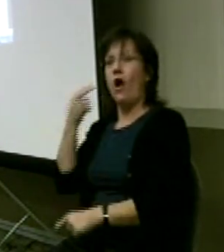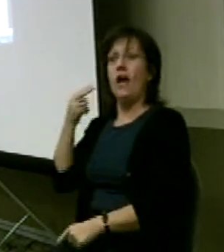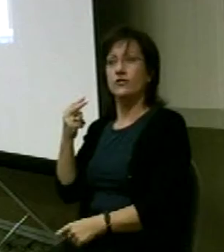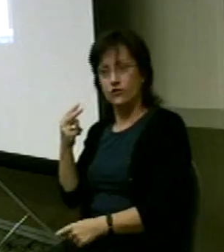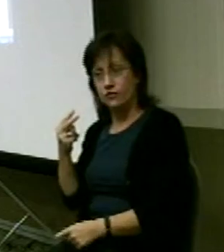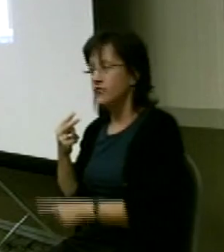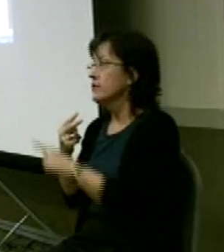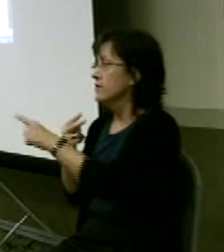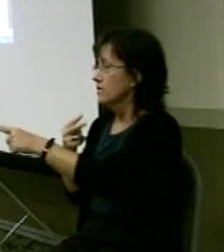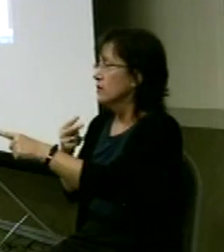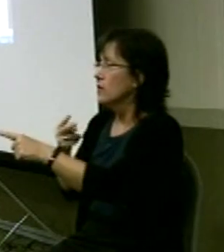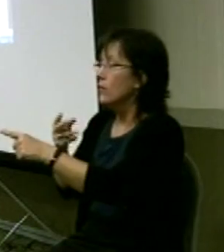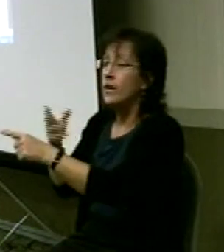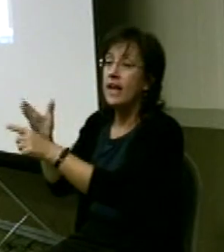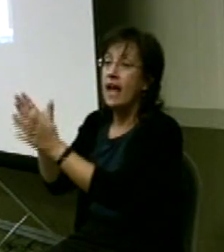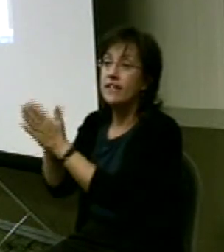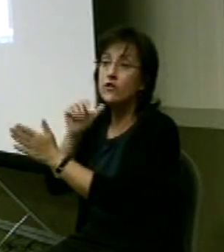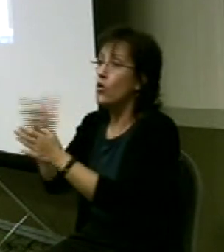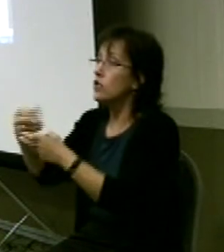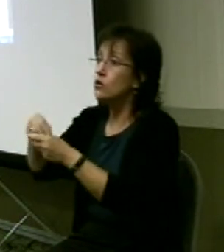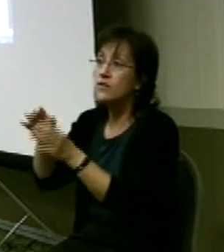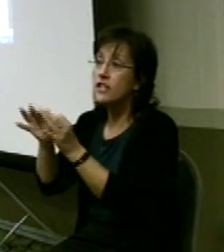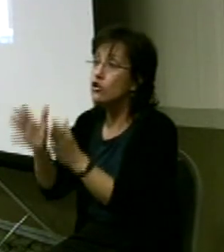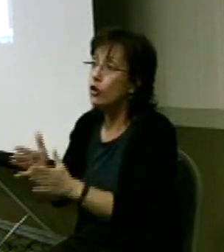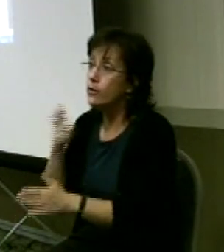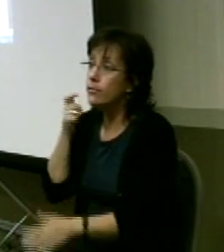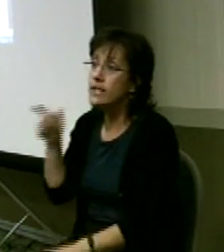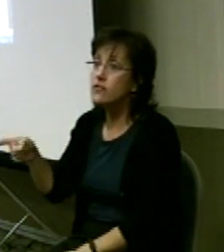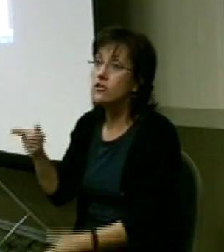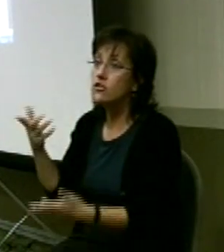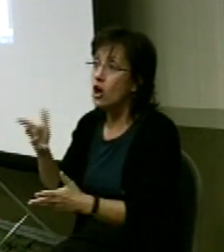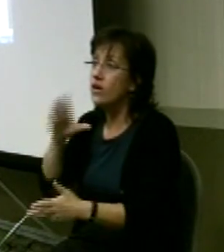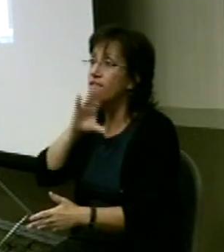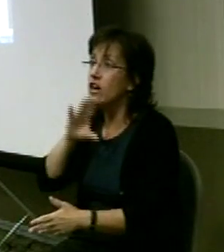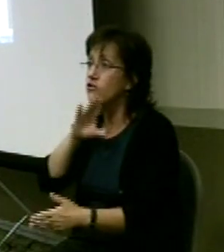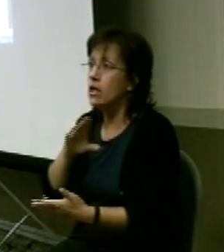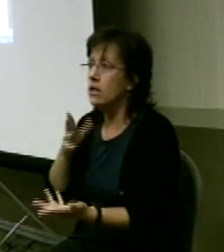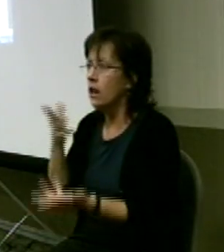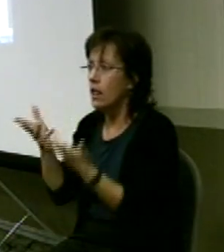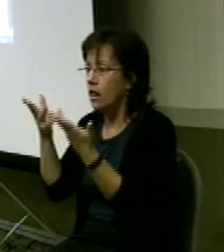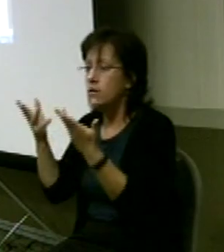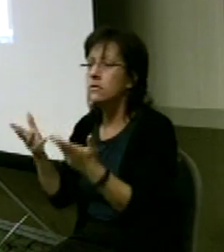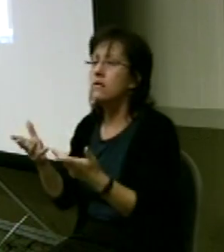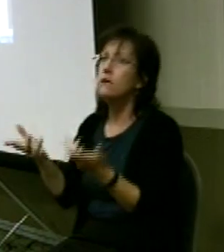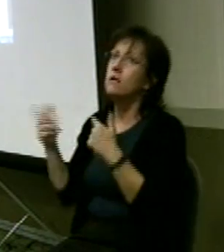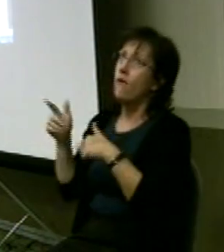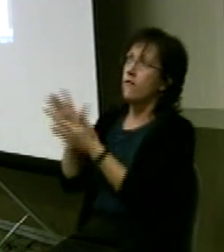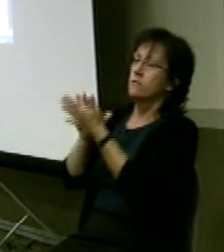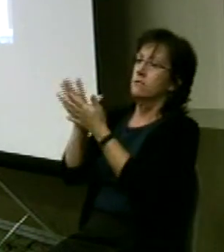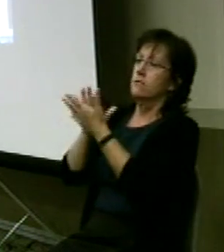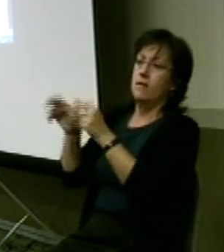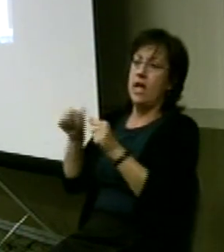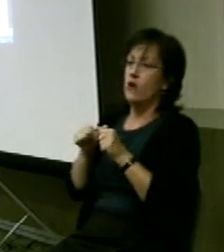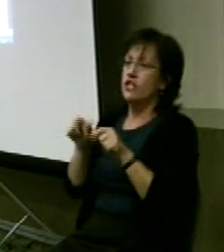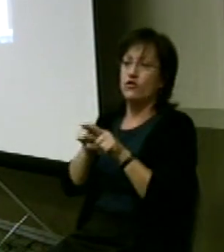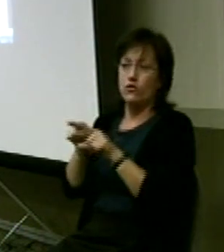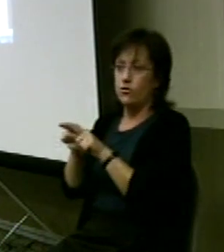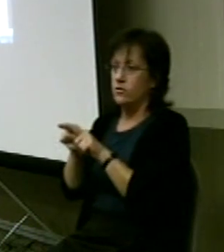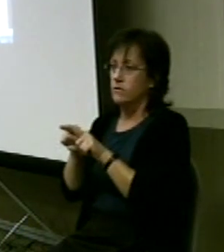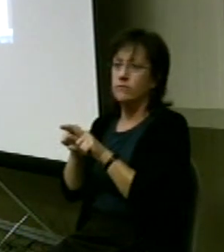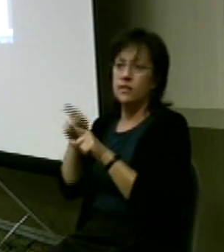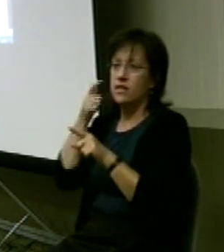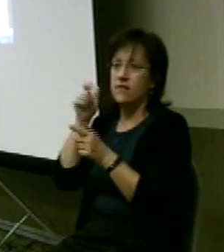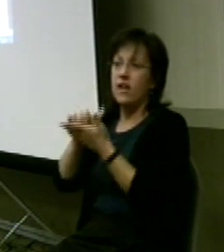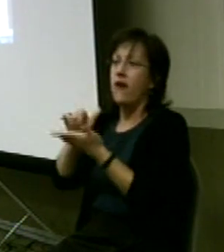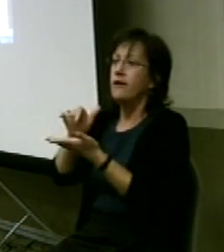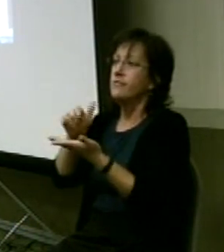not watched, and they're That was asked not to include the interpreter because she is already frustrated. That's also, that again is a muddy area too, because